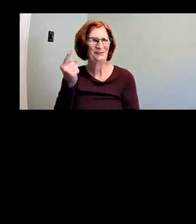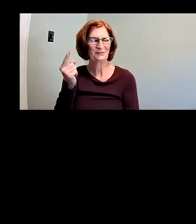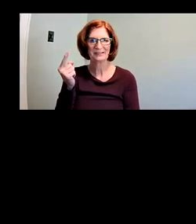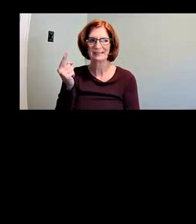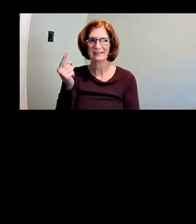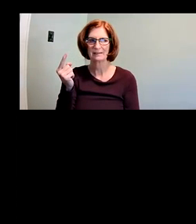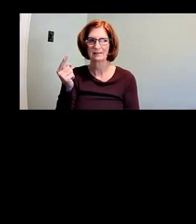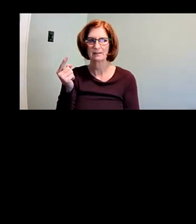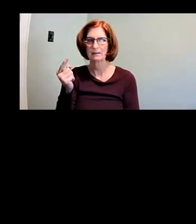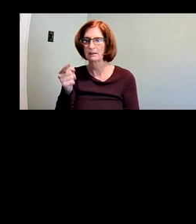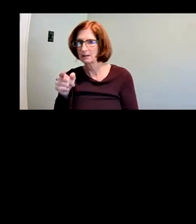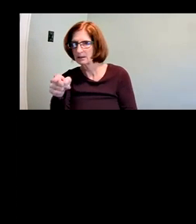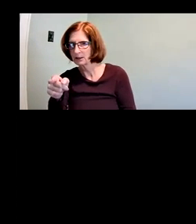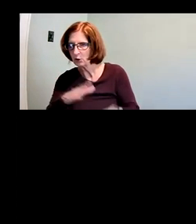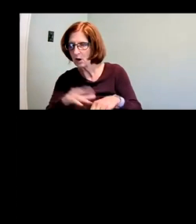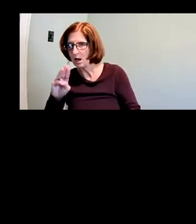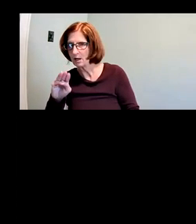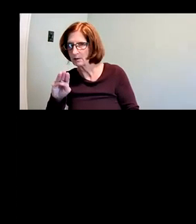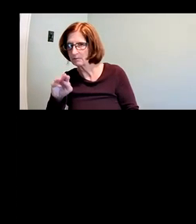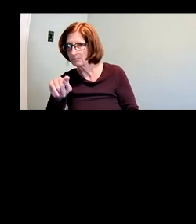could you unmute?